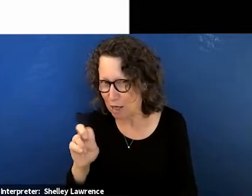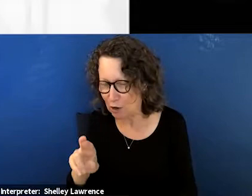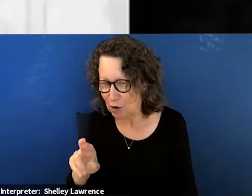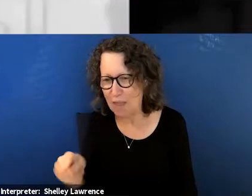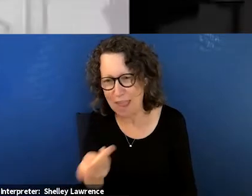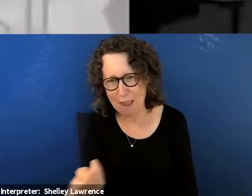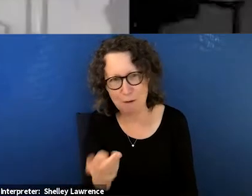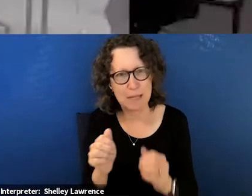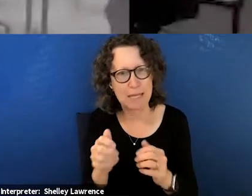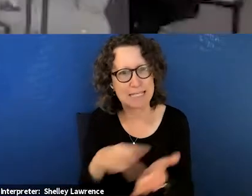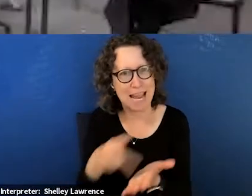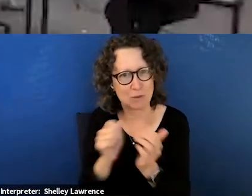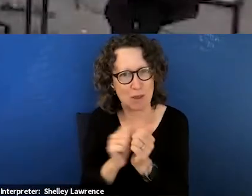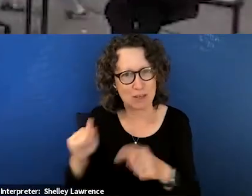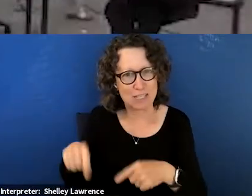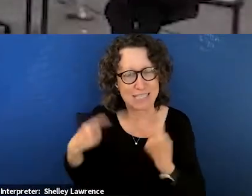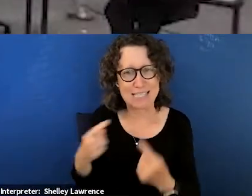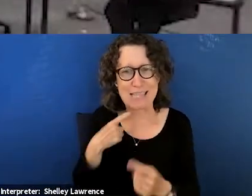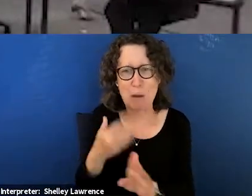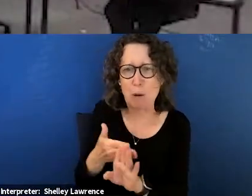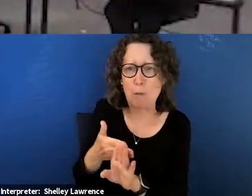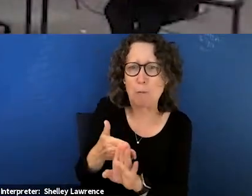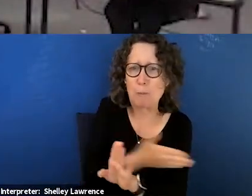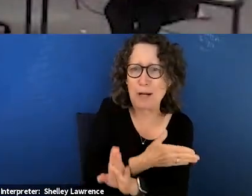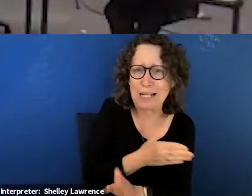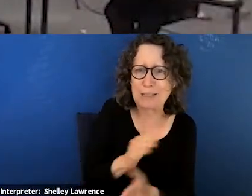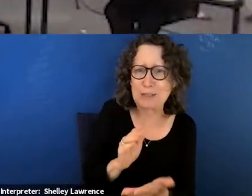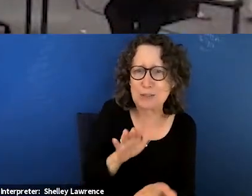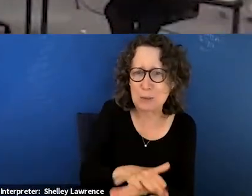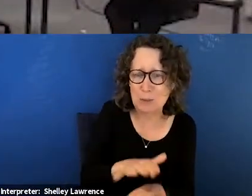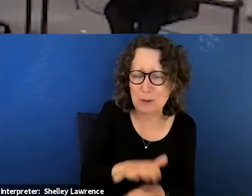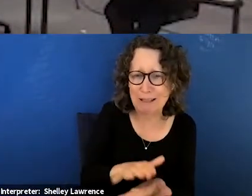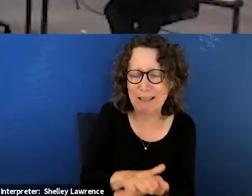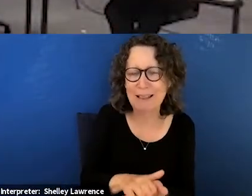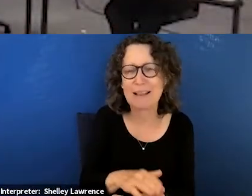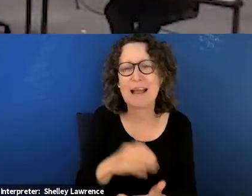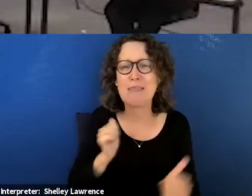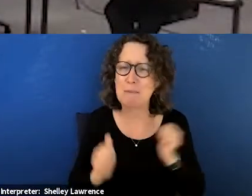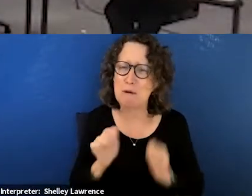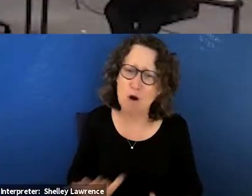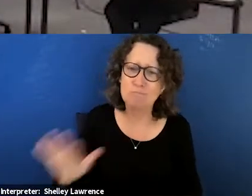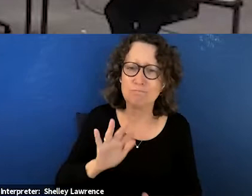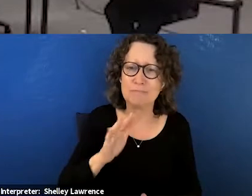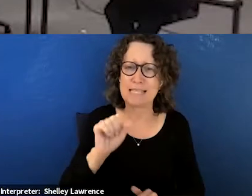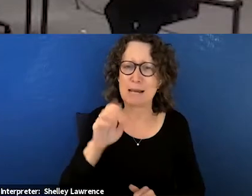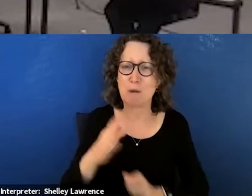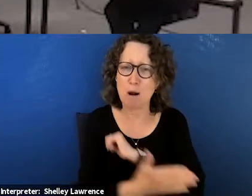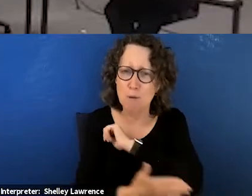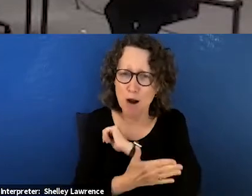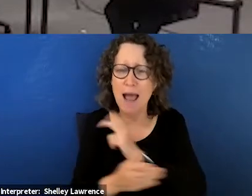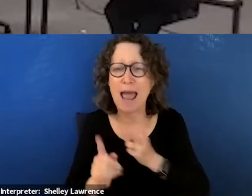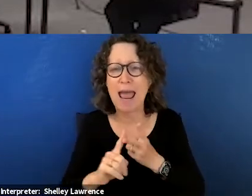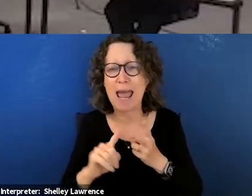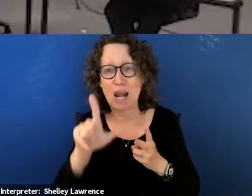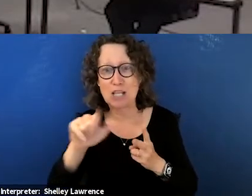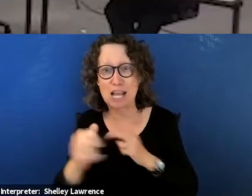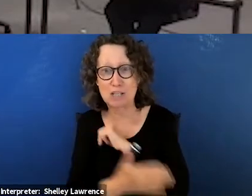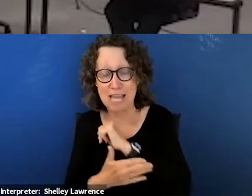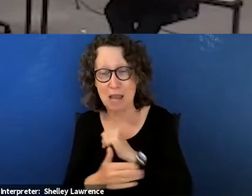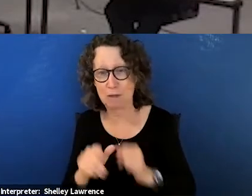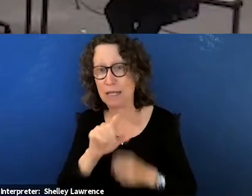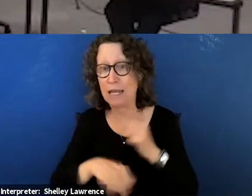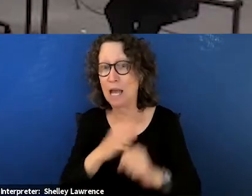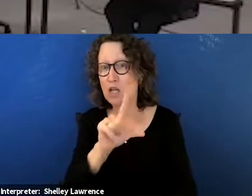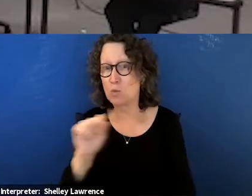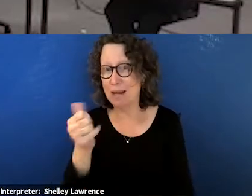been dancing together since they were preschoolers. Along with performing all over Santa Barbara and the Los Angeles area, in